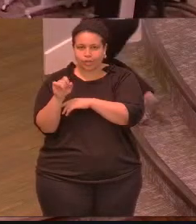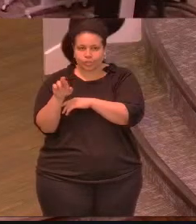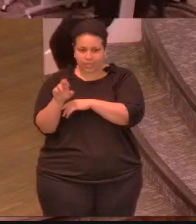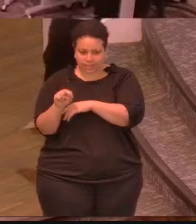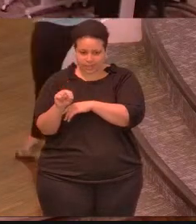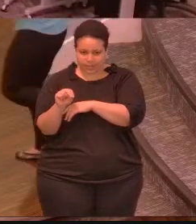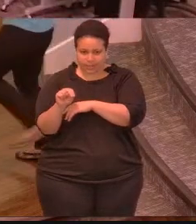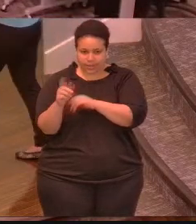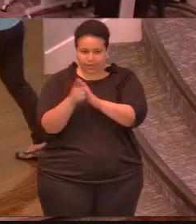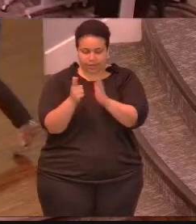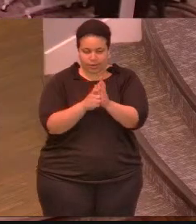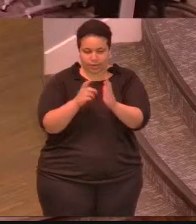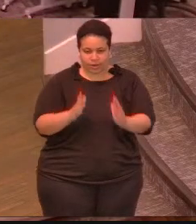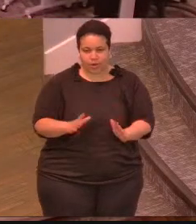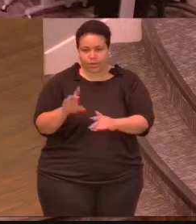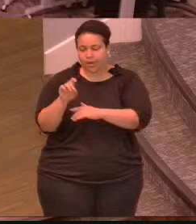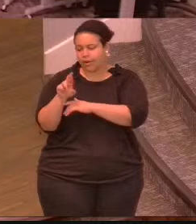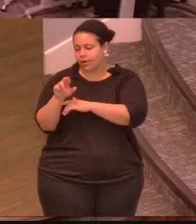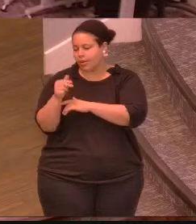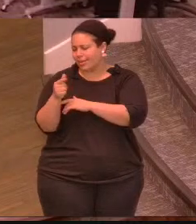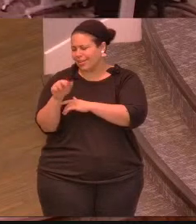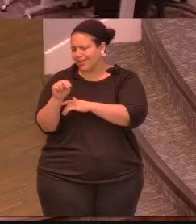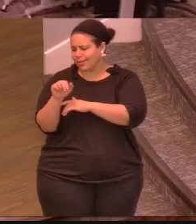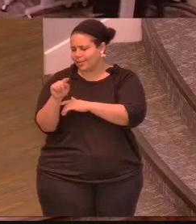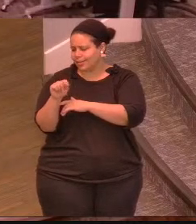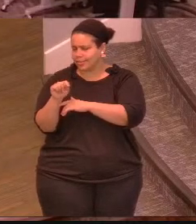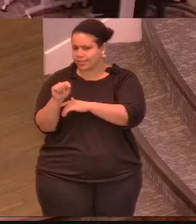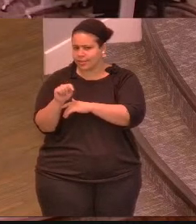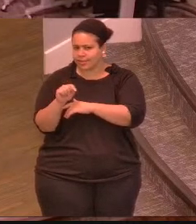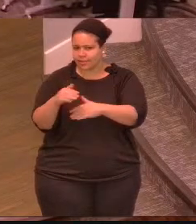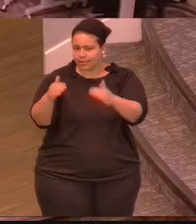Attorney Hull? Here. And Dr. Maddox? Here.